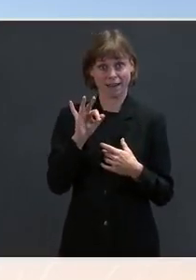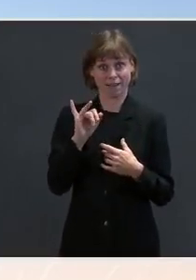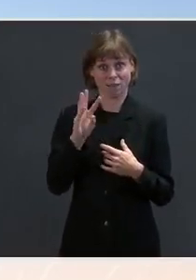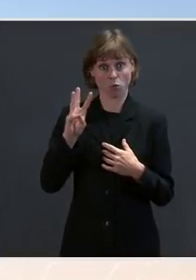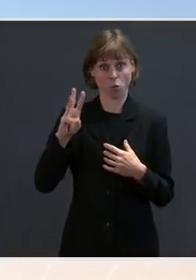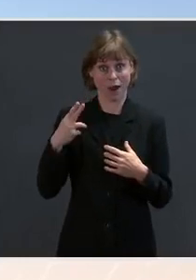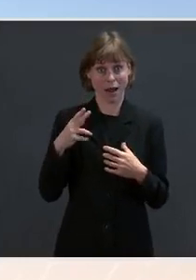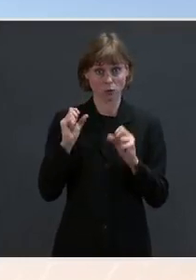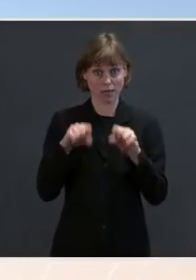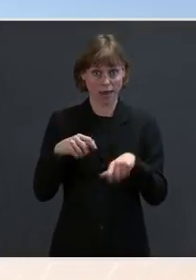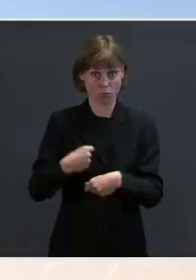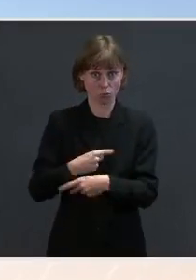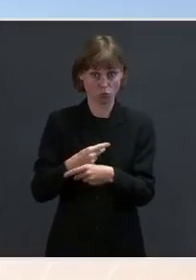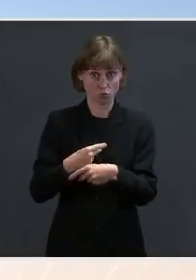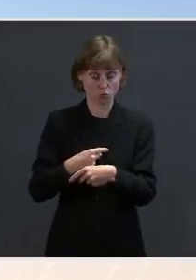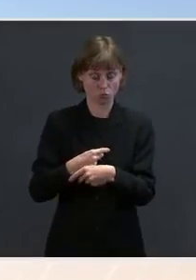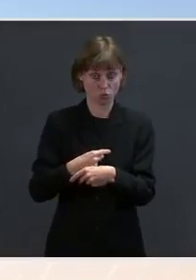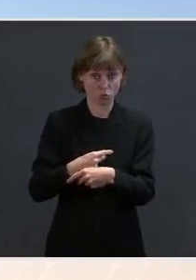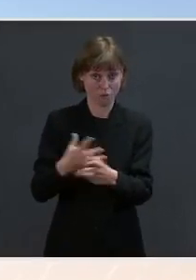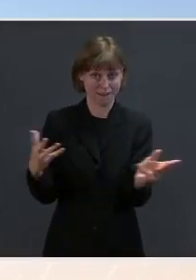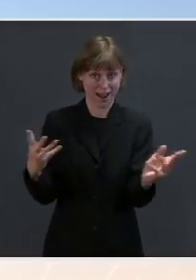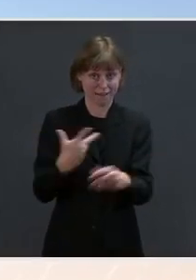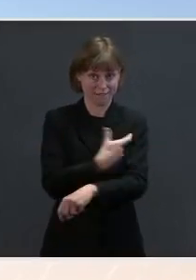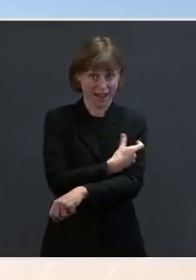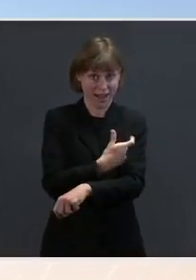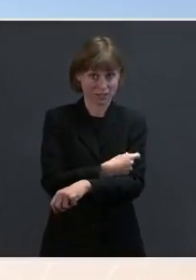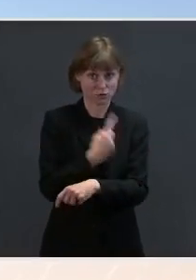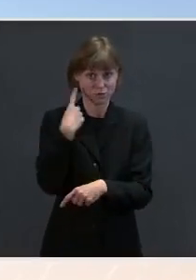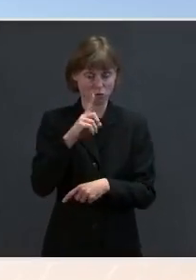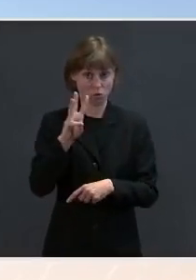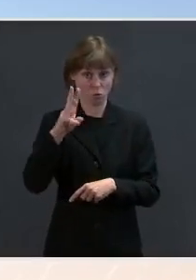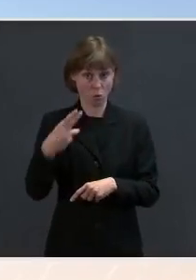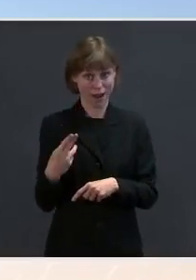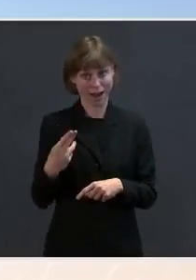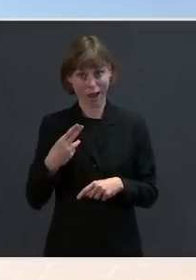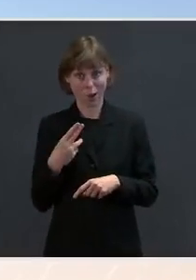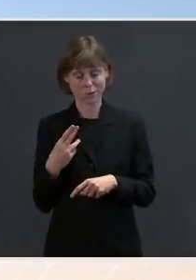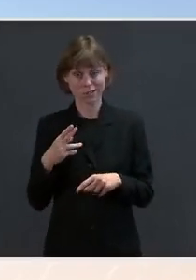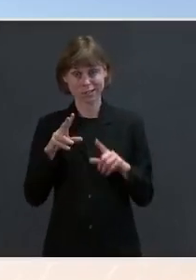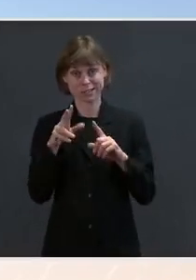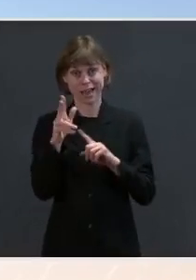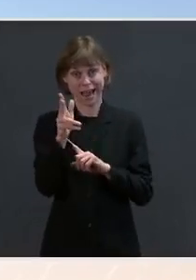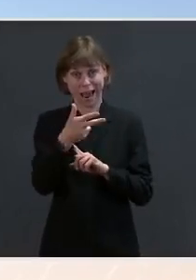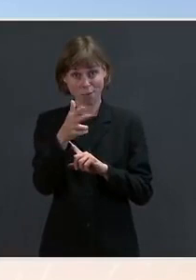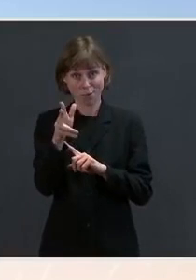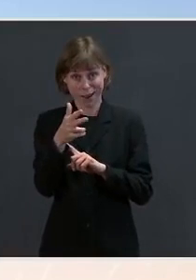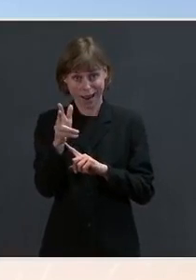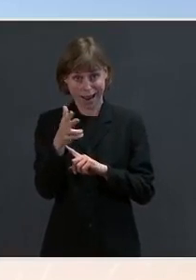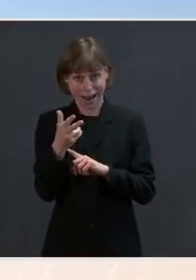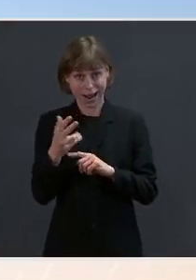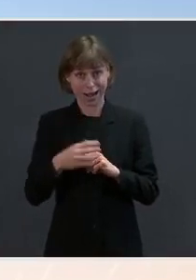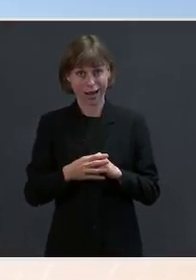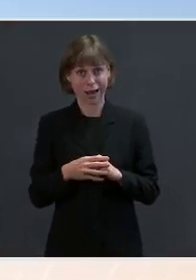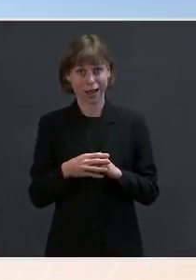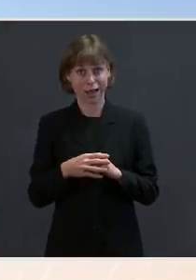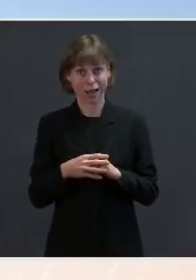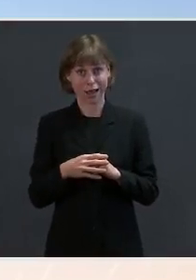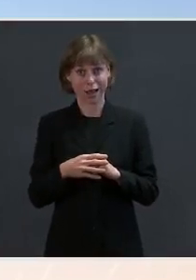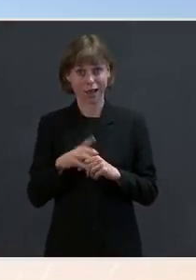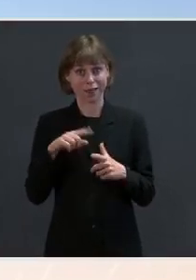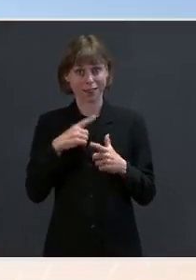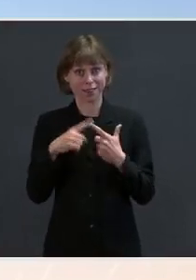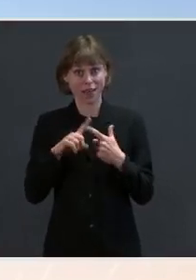provide vaccinations to the White House journalists and cameramen, this daily test issue could be